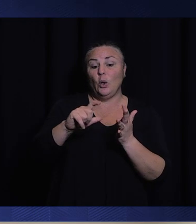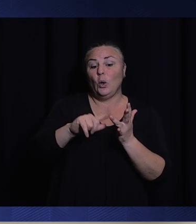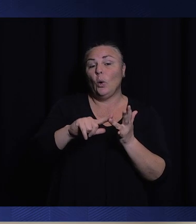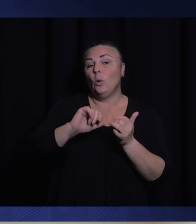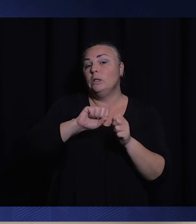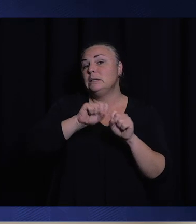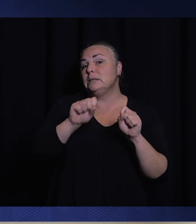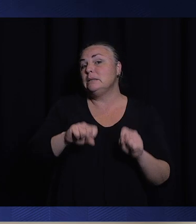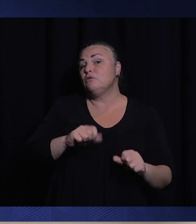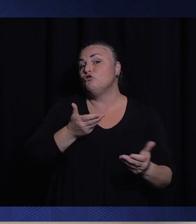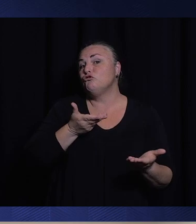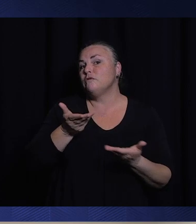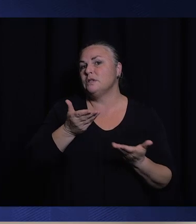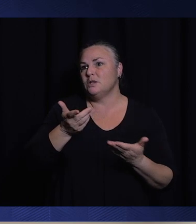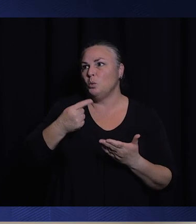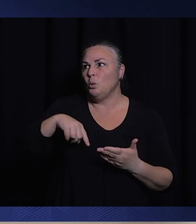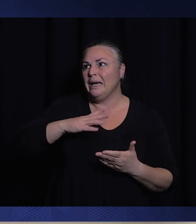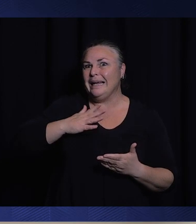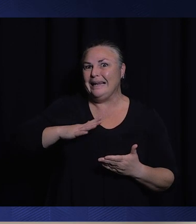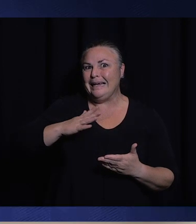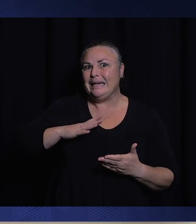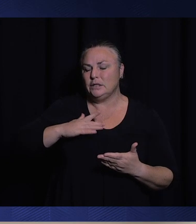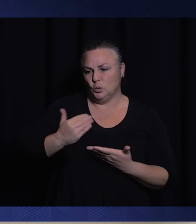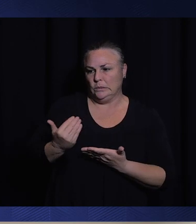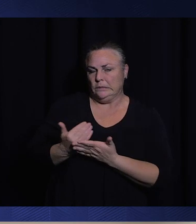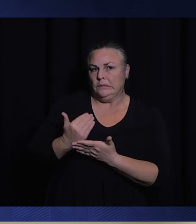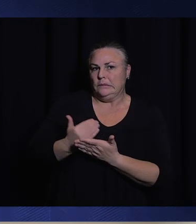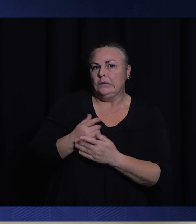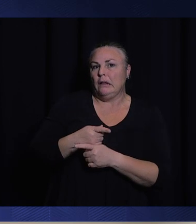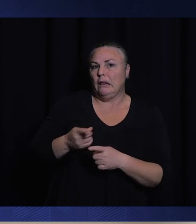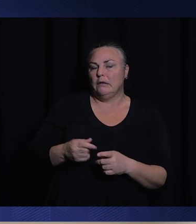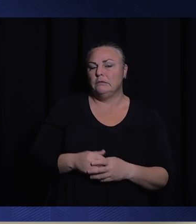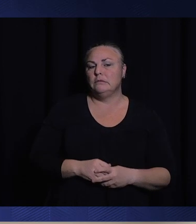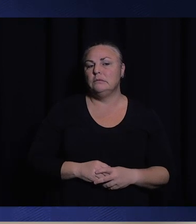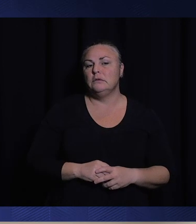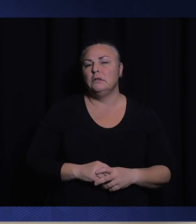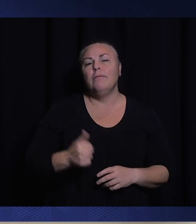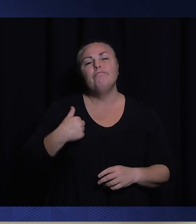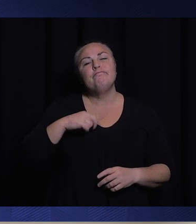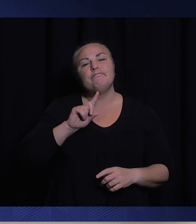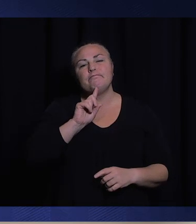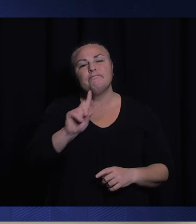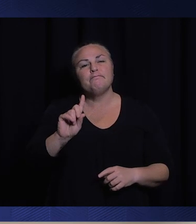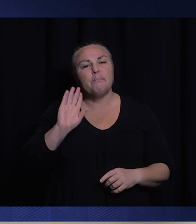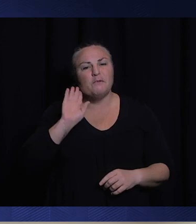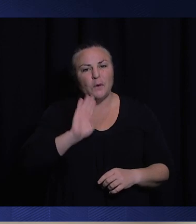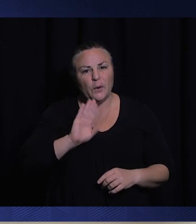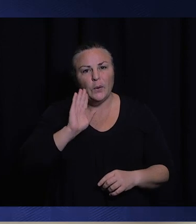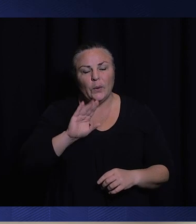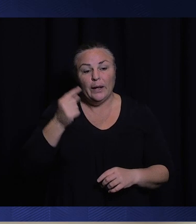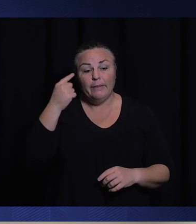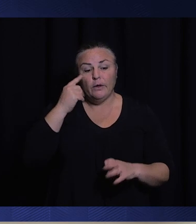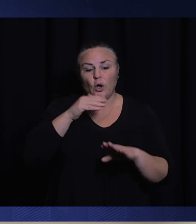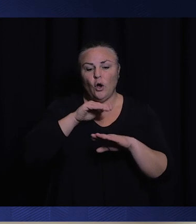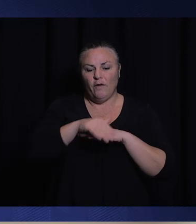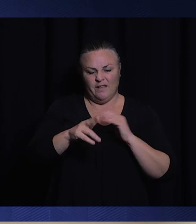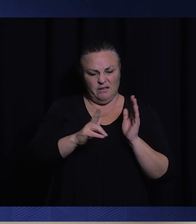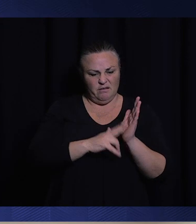water and sanitation services to the urban poor living in informal settlements along the fringes of many